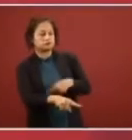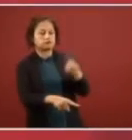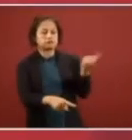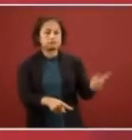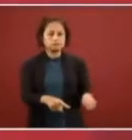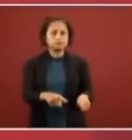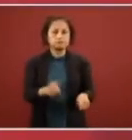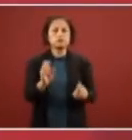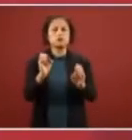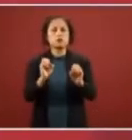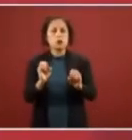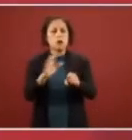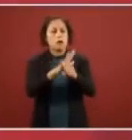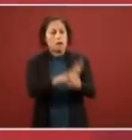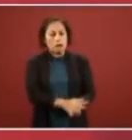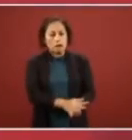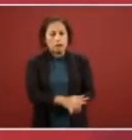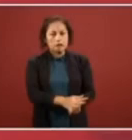Y eso